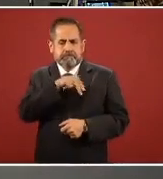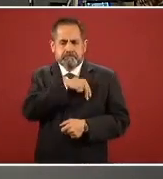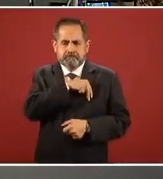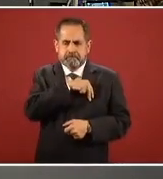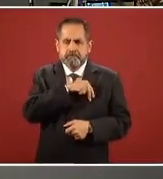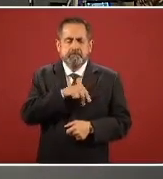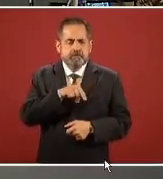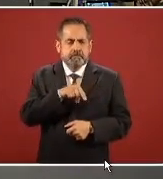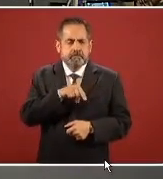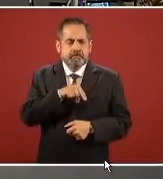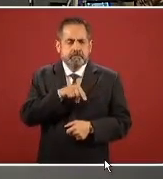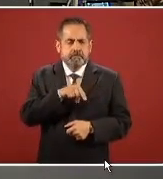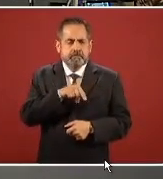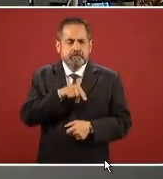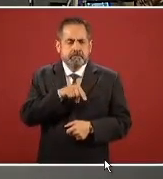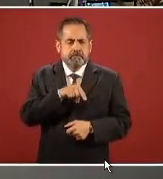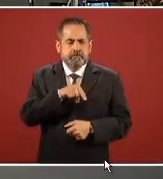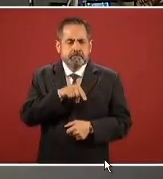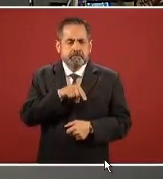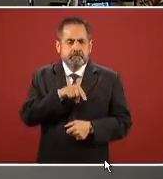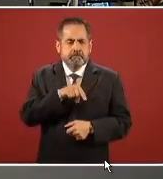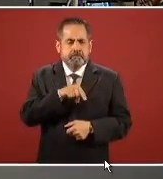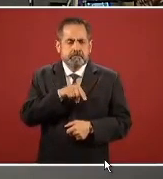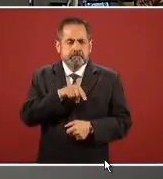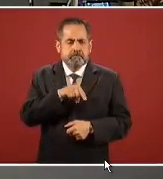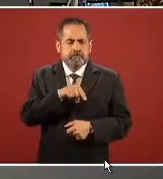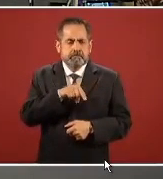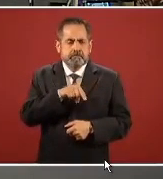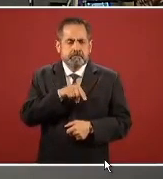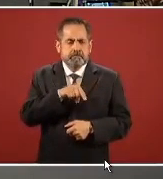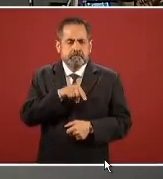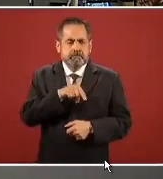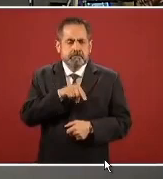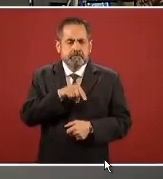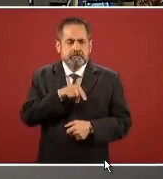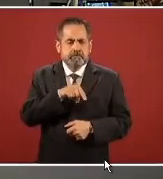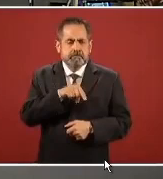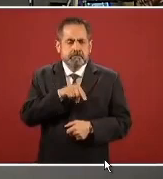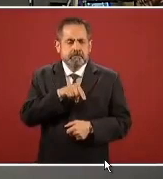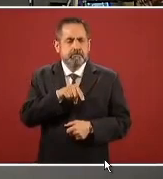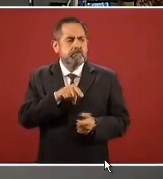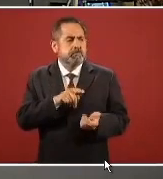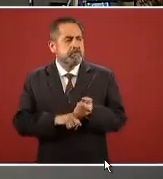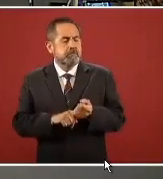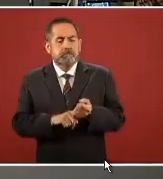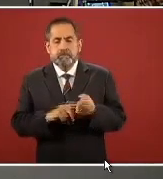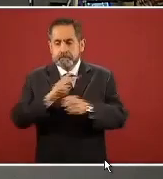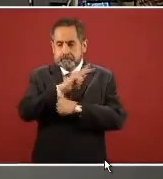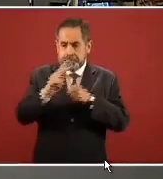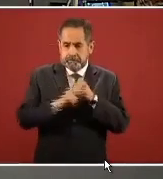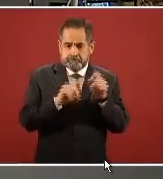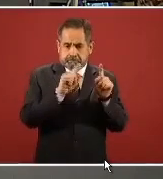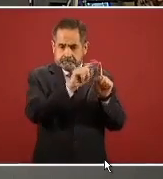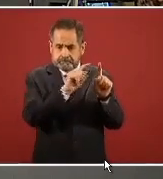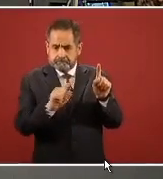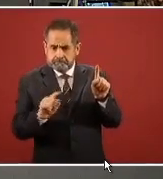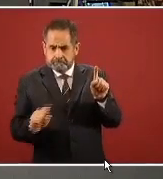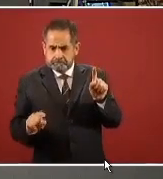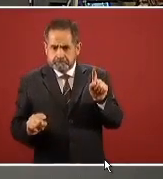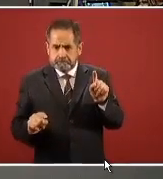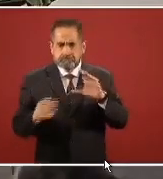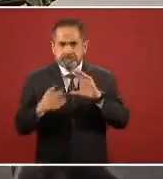en todo el país. So he said the National Guard is throughout the whole country. Pero sería bueno, general,